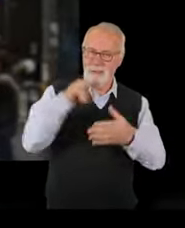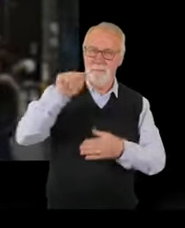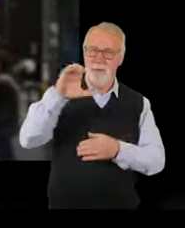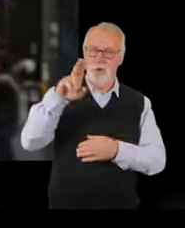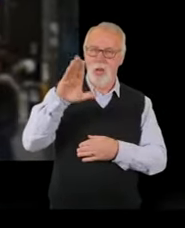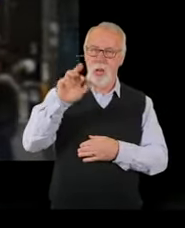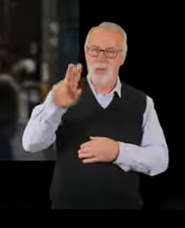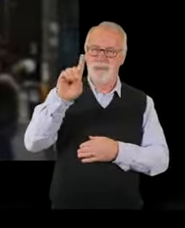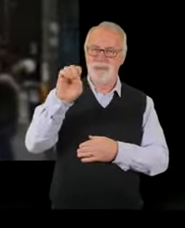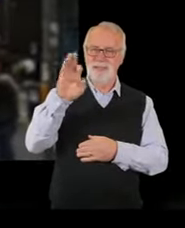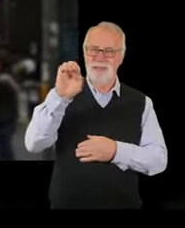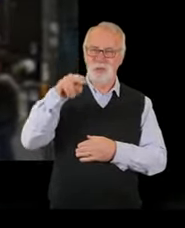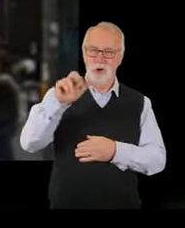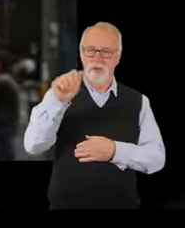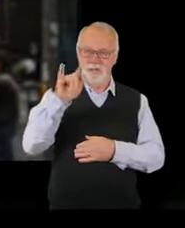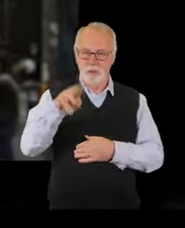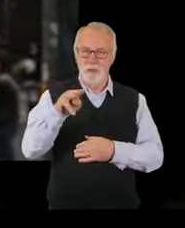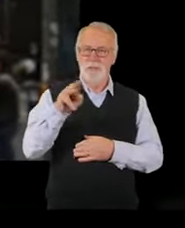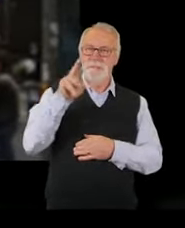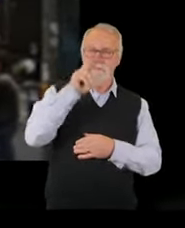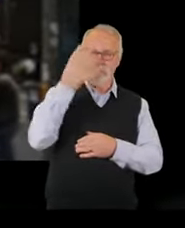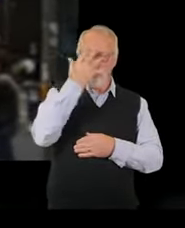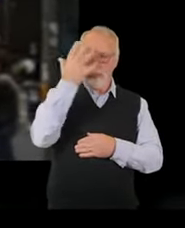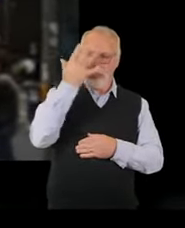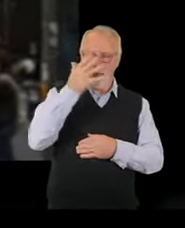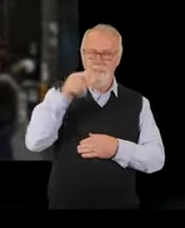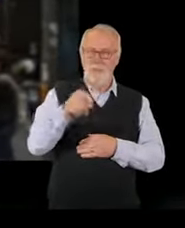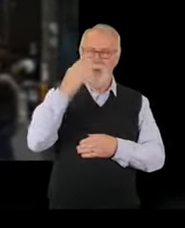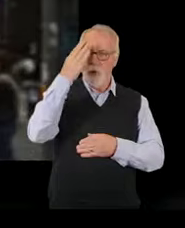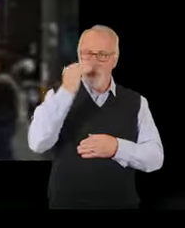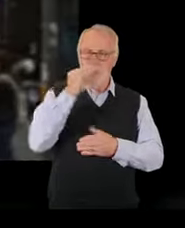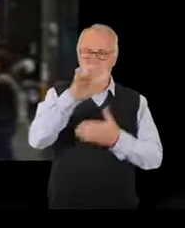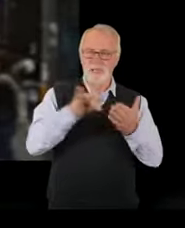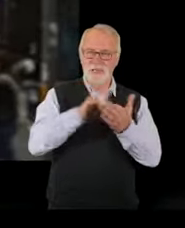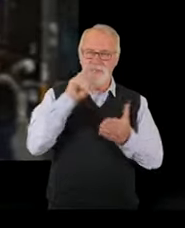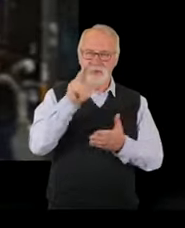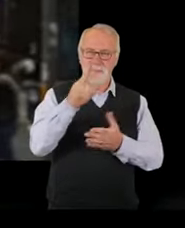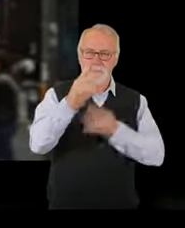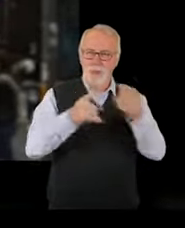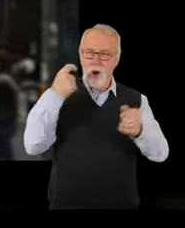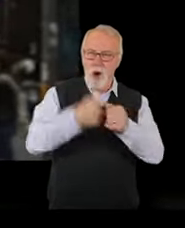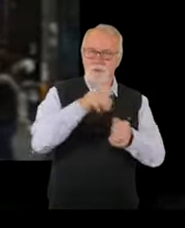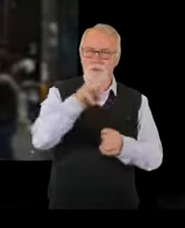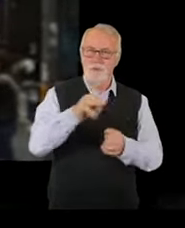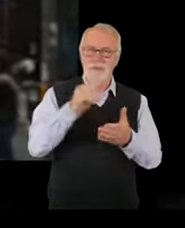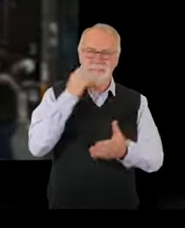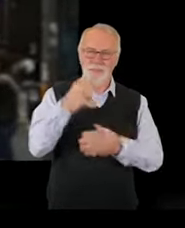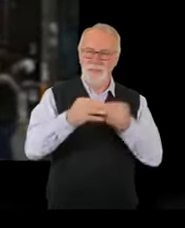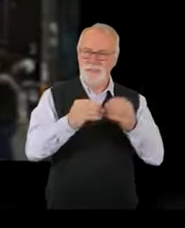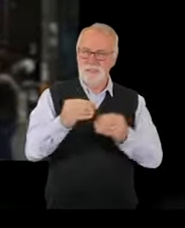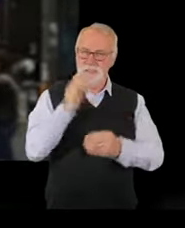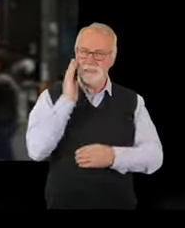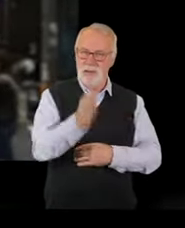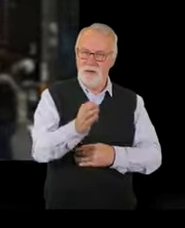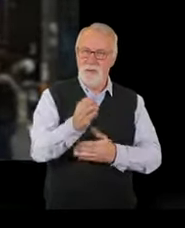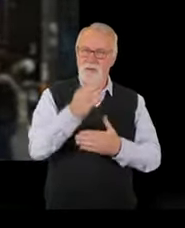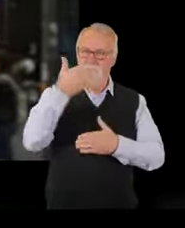directly in front of them and causes difficulty with driving, reading and recognising faces. People with this condition